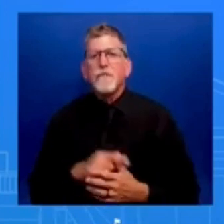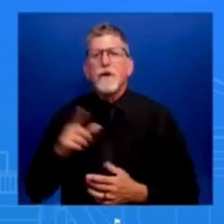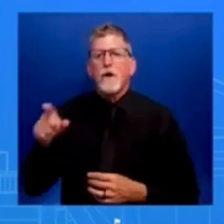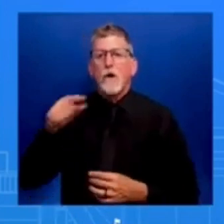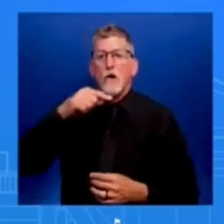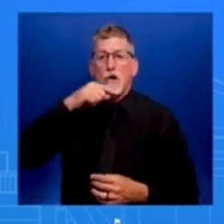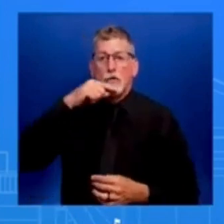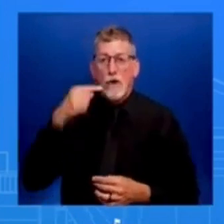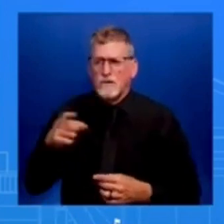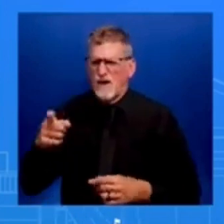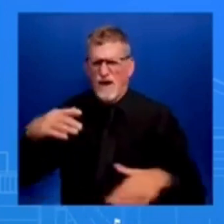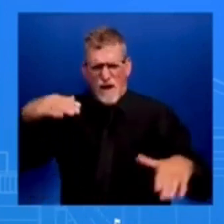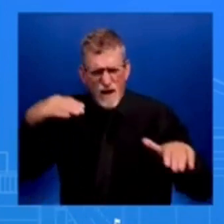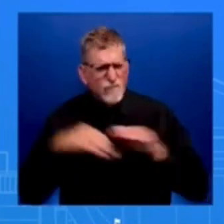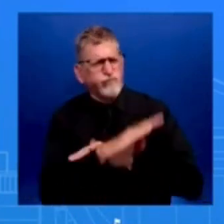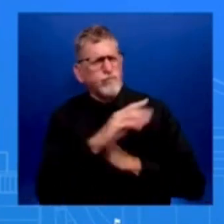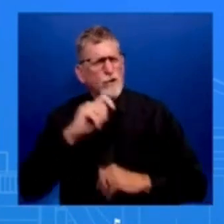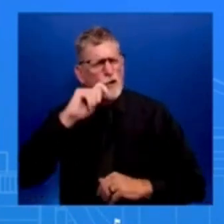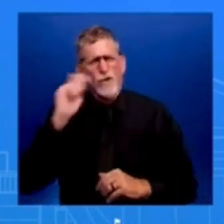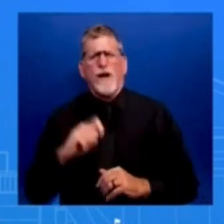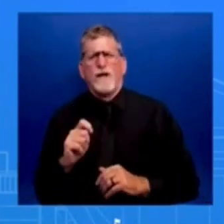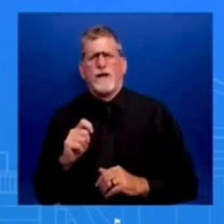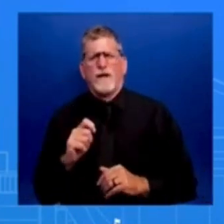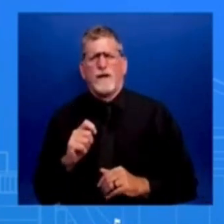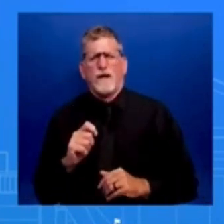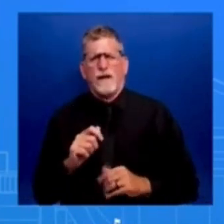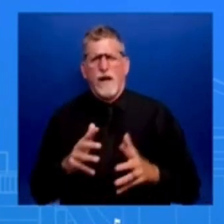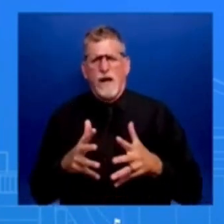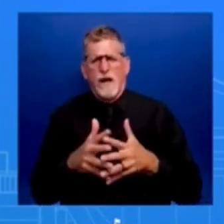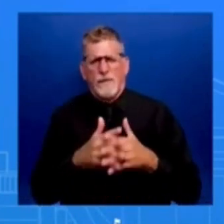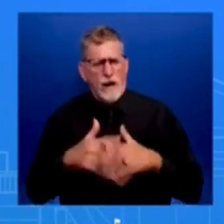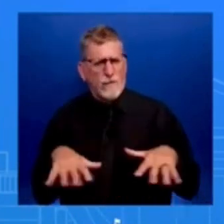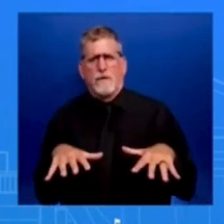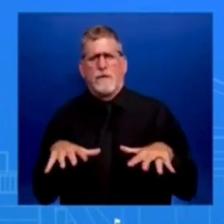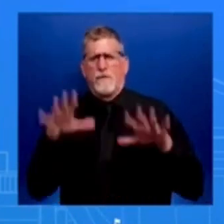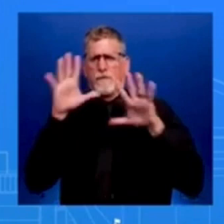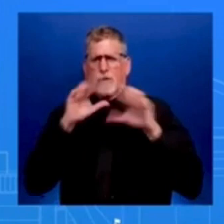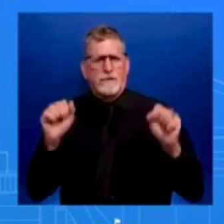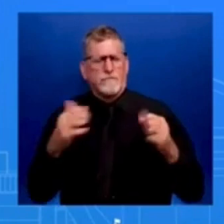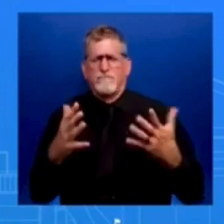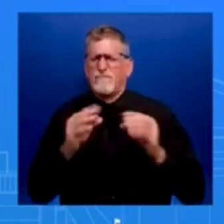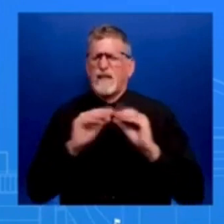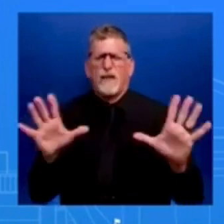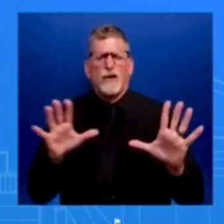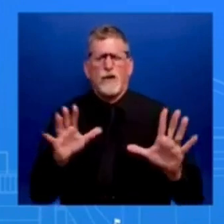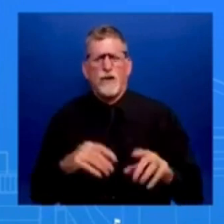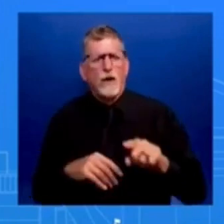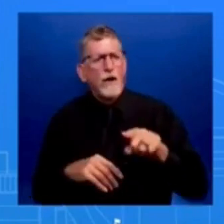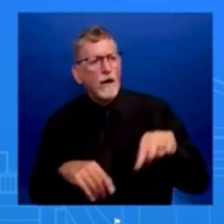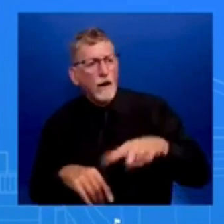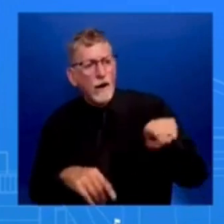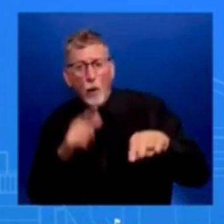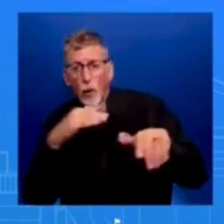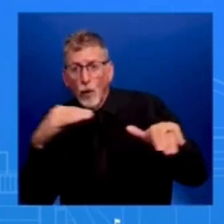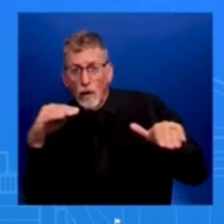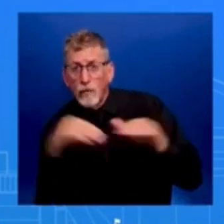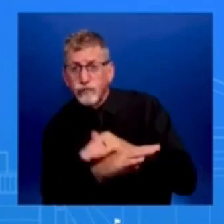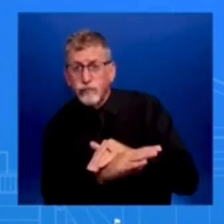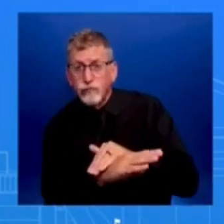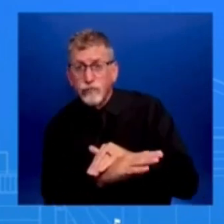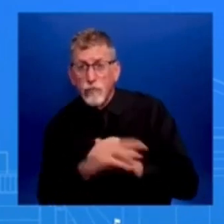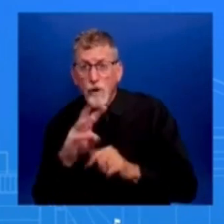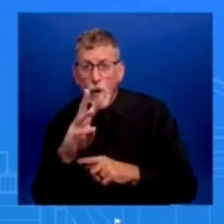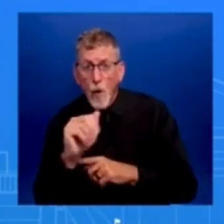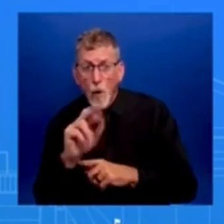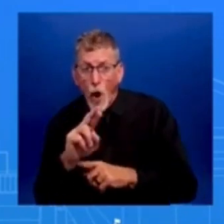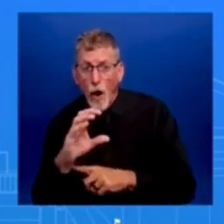clear. There needs to be accountability for the perpetrators and enablers of war crimes and other atrocities in Ukraine. He's been